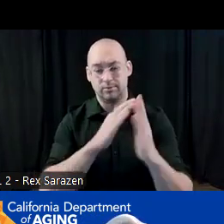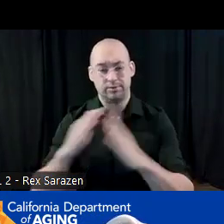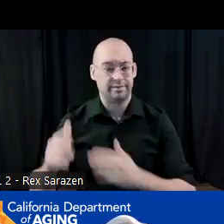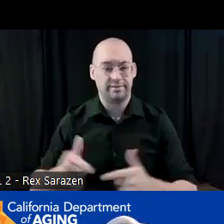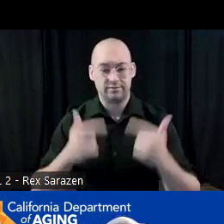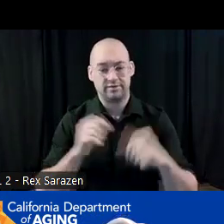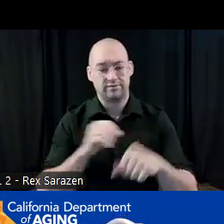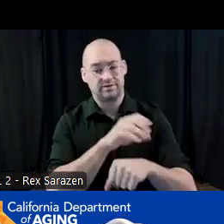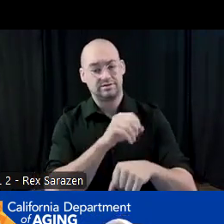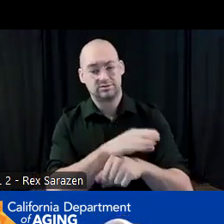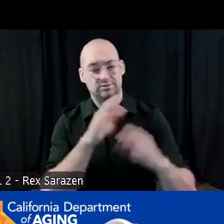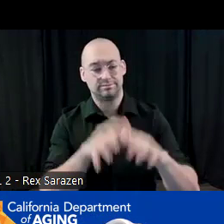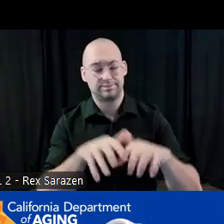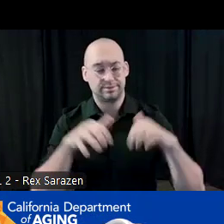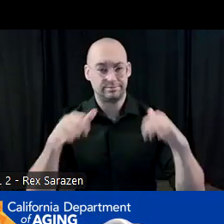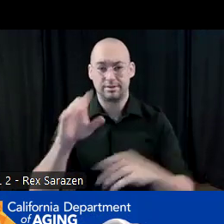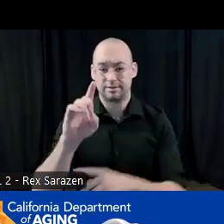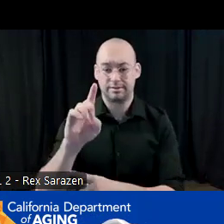or DACLAC,